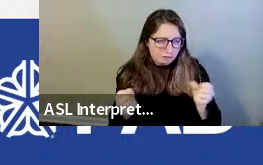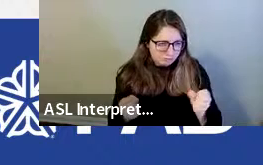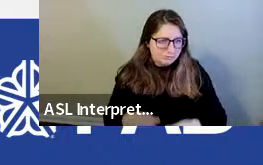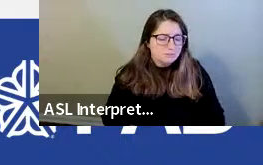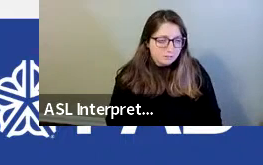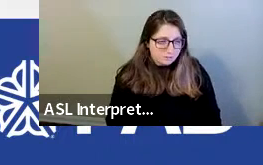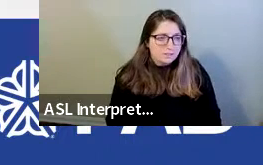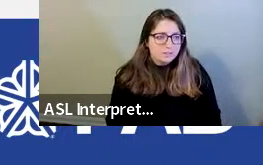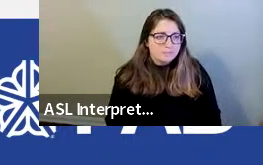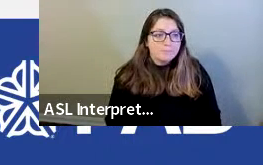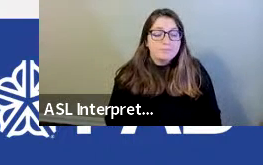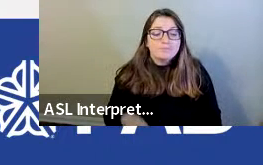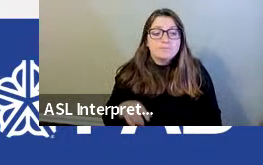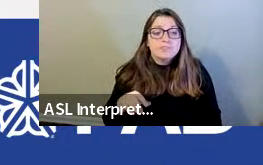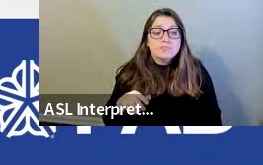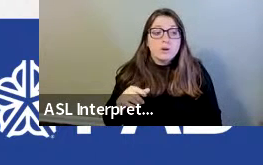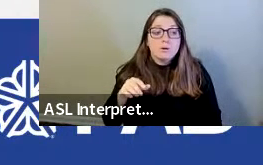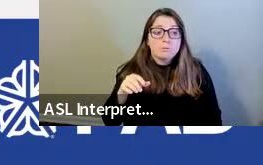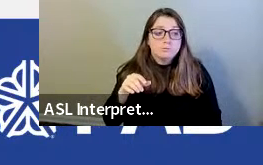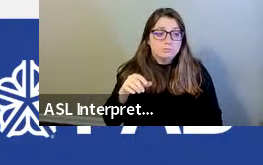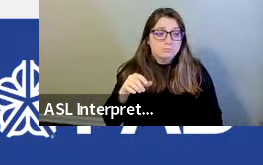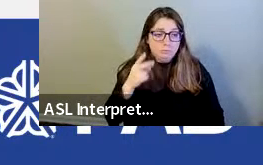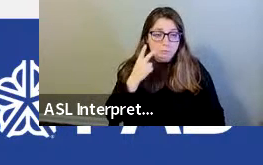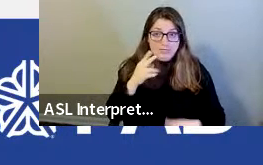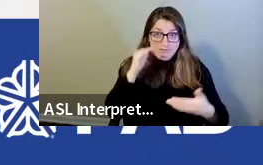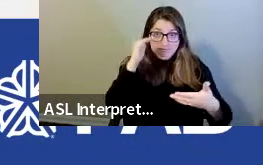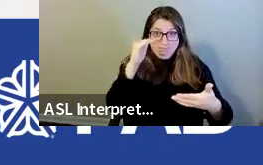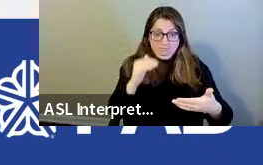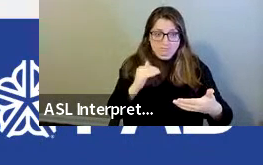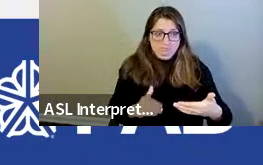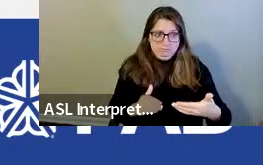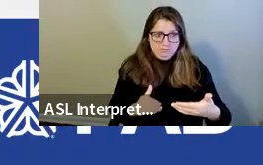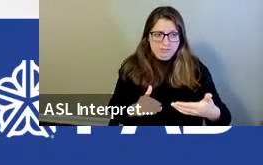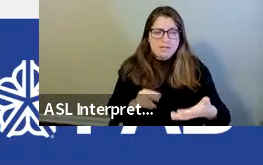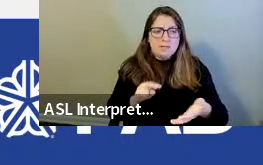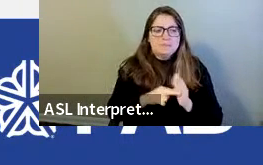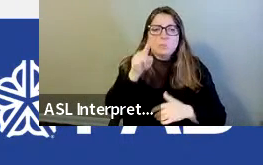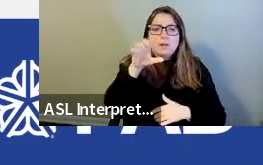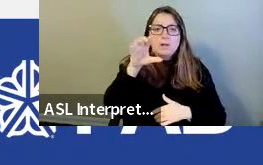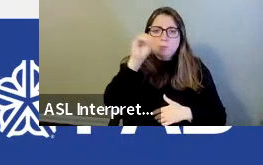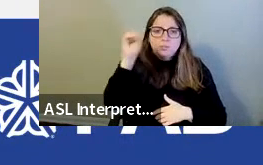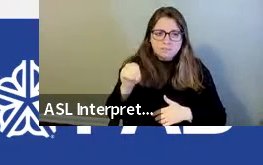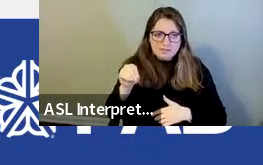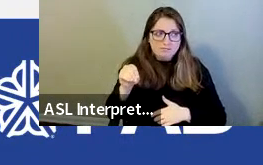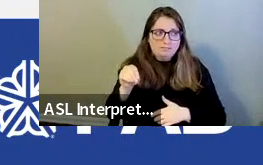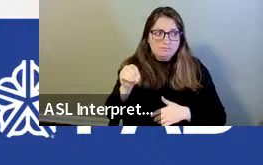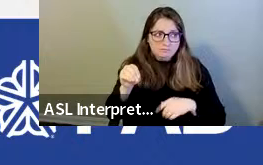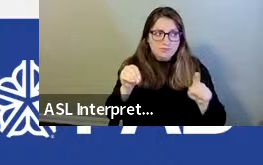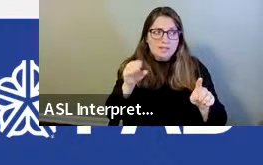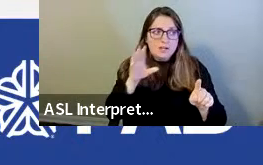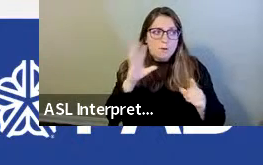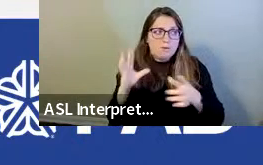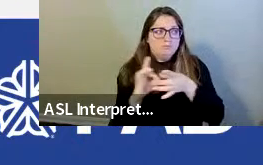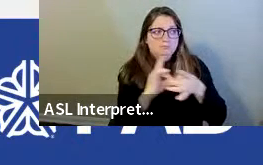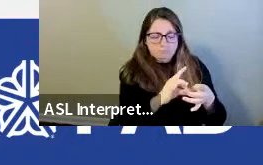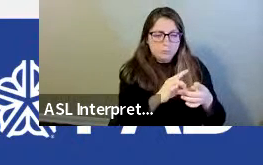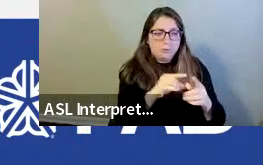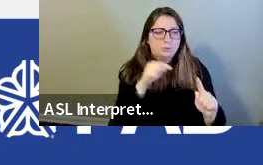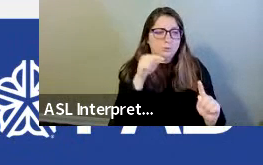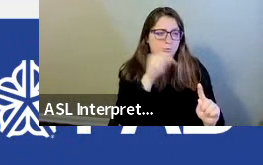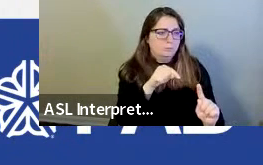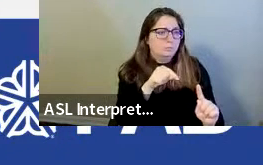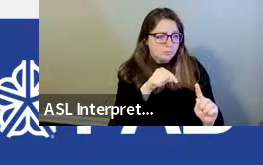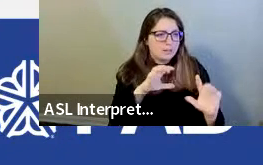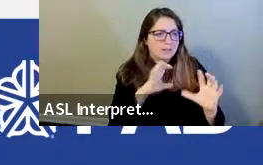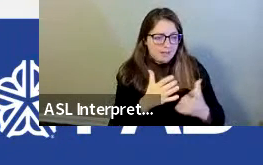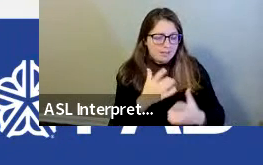it receives a class 1 sanction, right? So moving on to obedience to orders, we see that as a